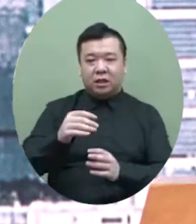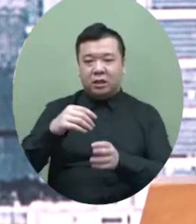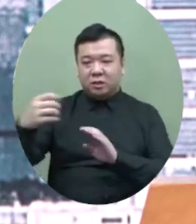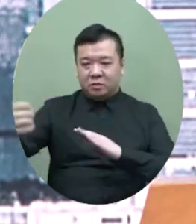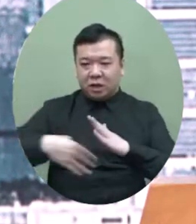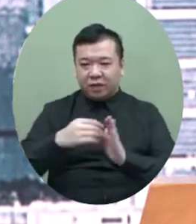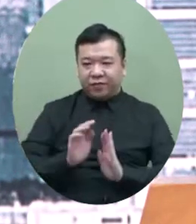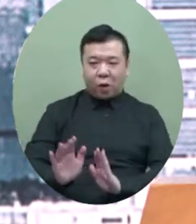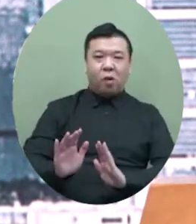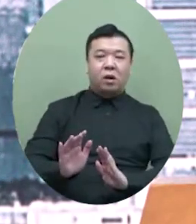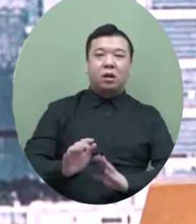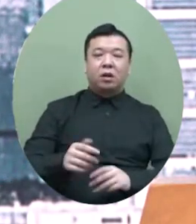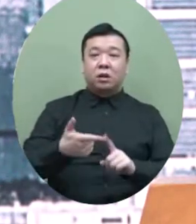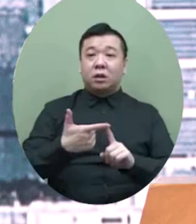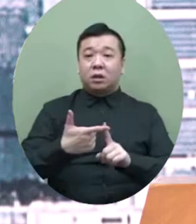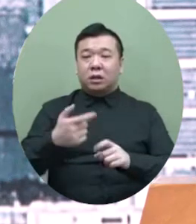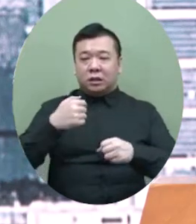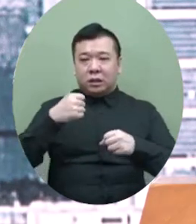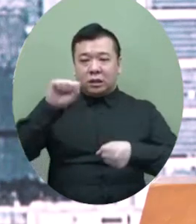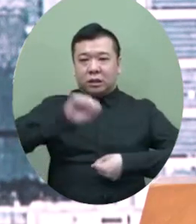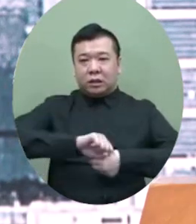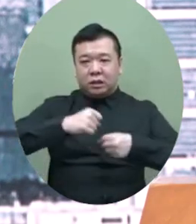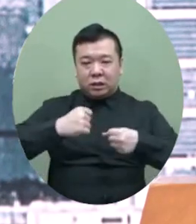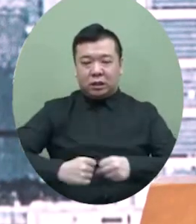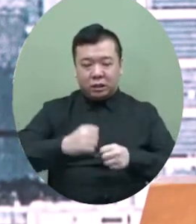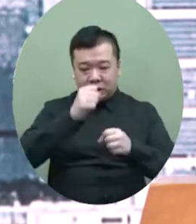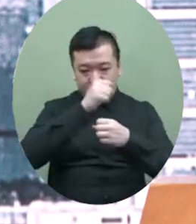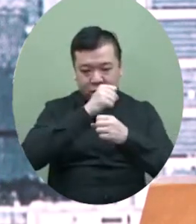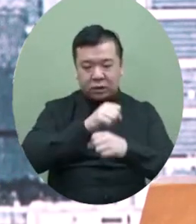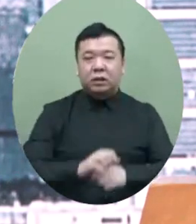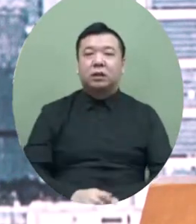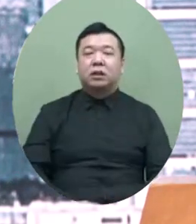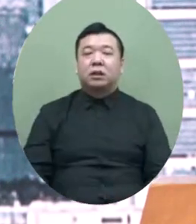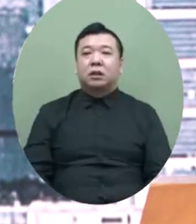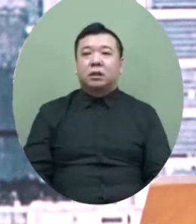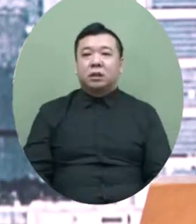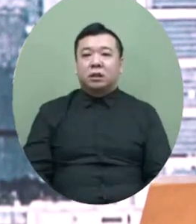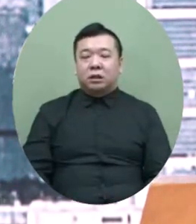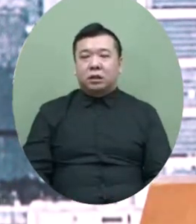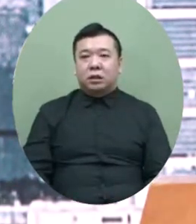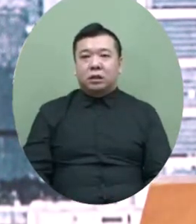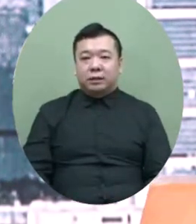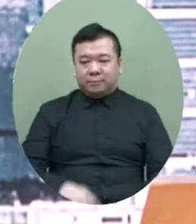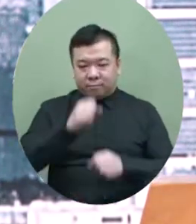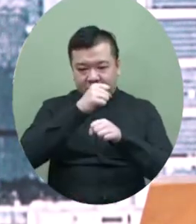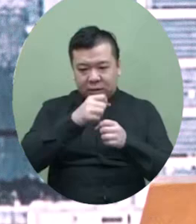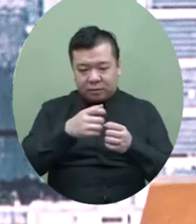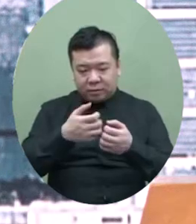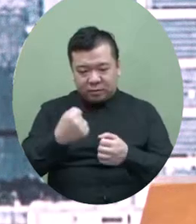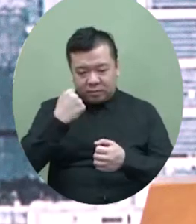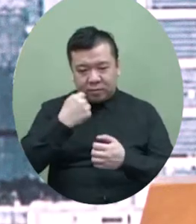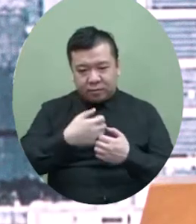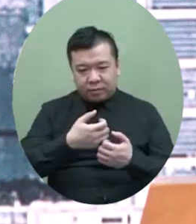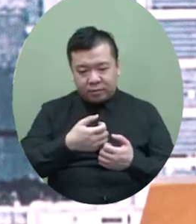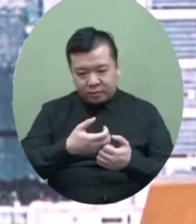up our capacity in testing, quarantine, isolation, and so on. And we need the public support. And I